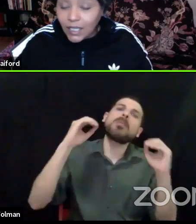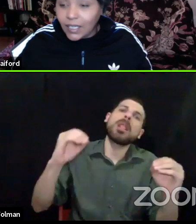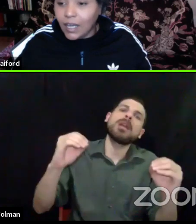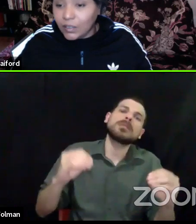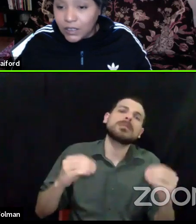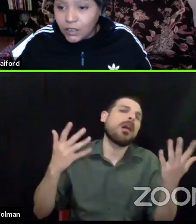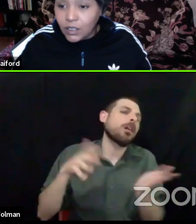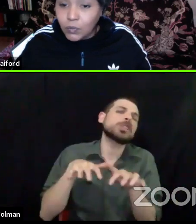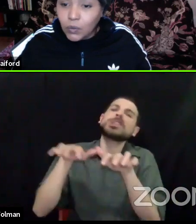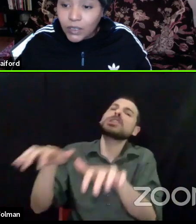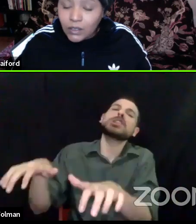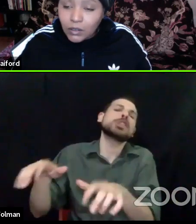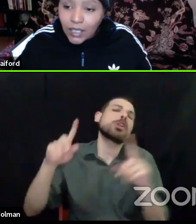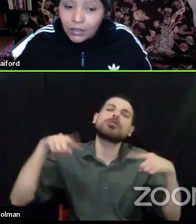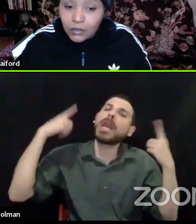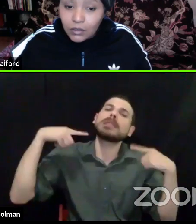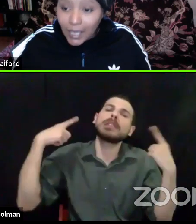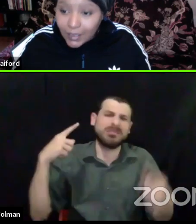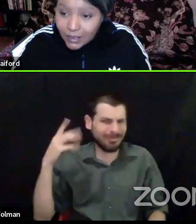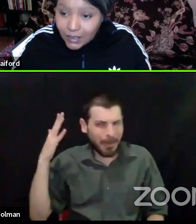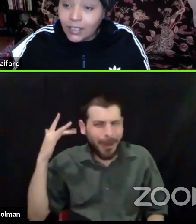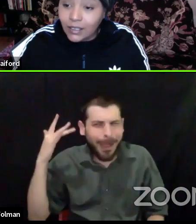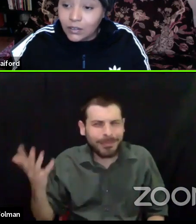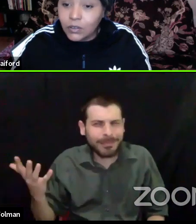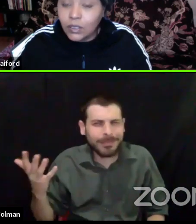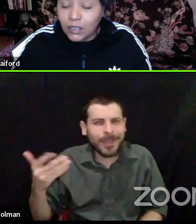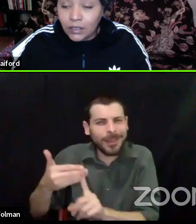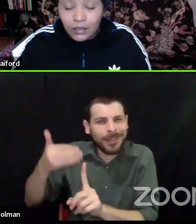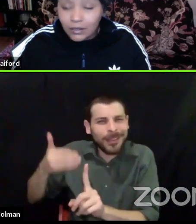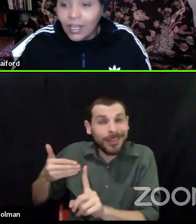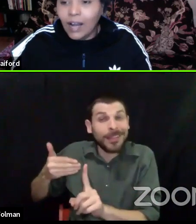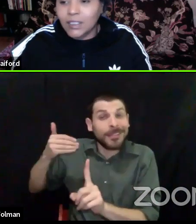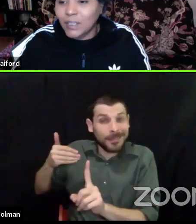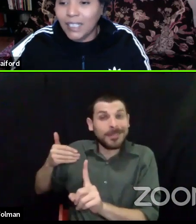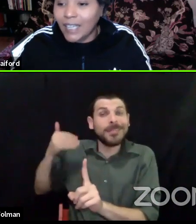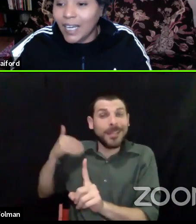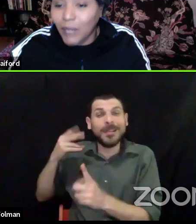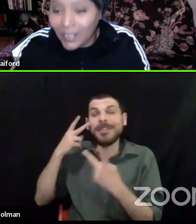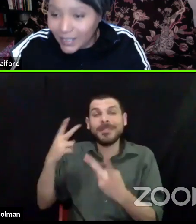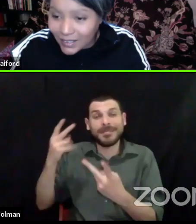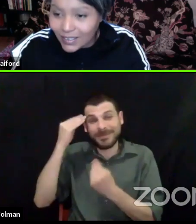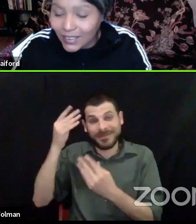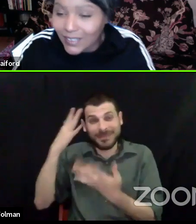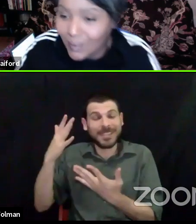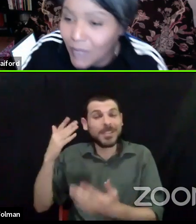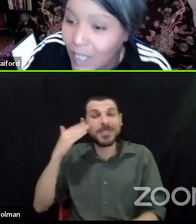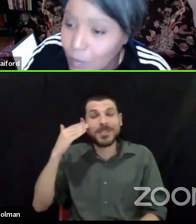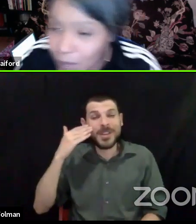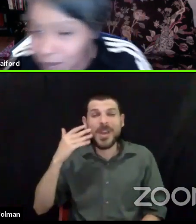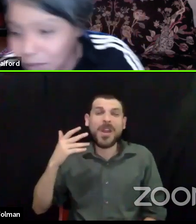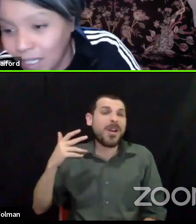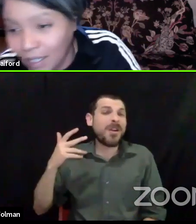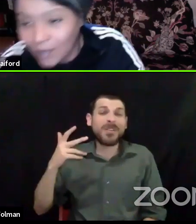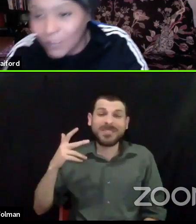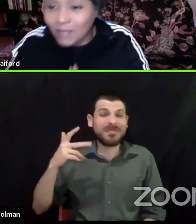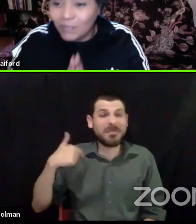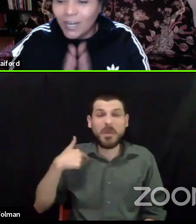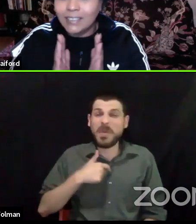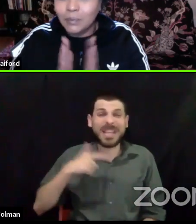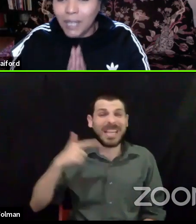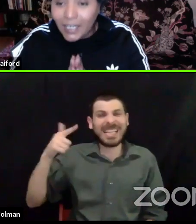just like out of control. But we know that through data, again, through, I was about to say gang banging against the system,